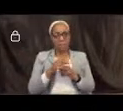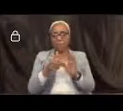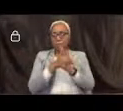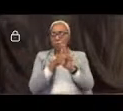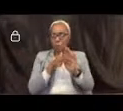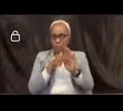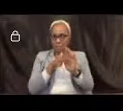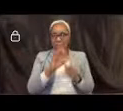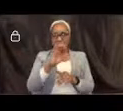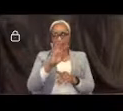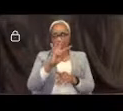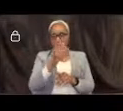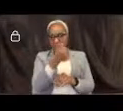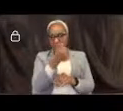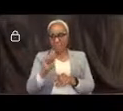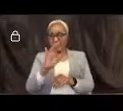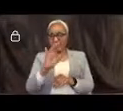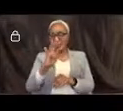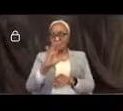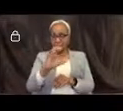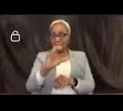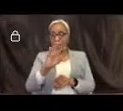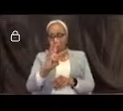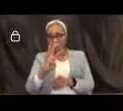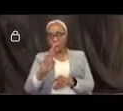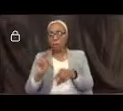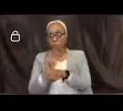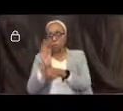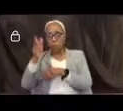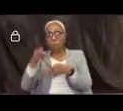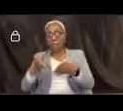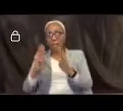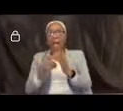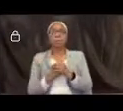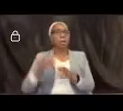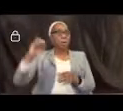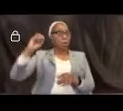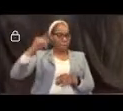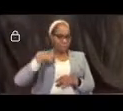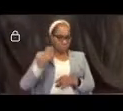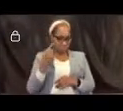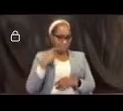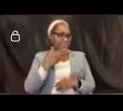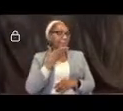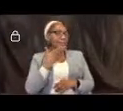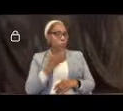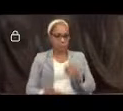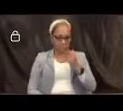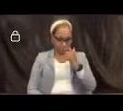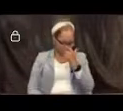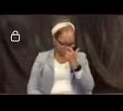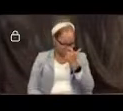be any C4 use that would be allowed. Okay, I understand. Thank you.